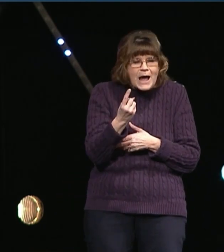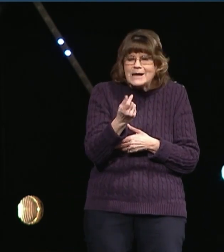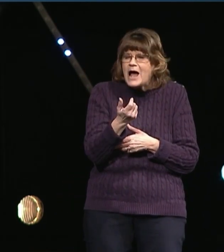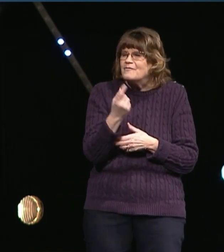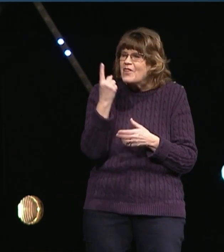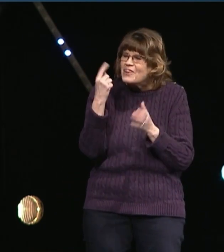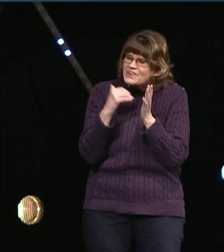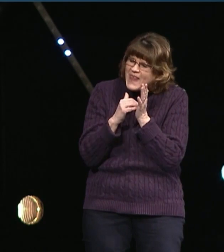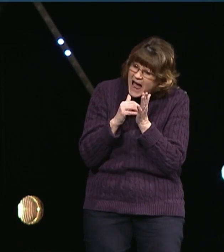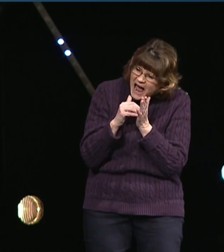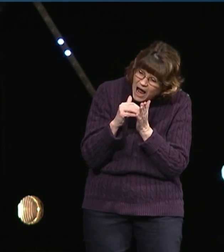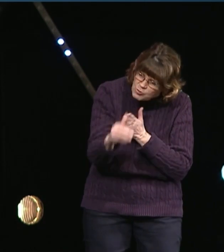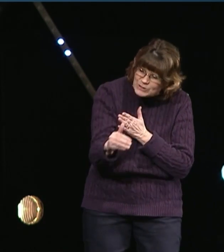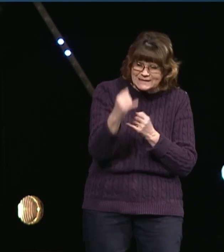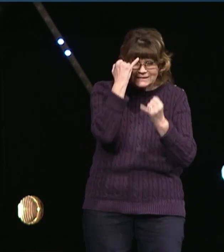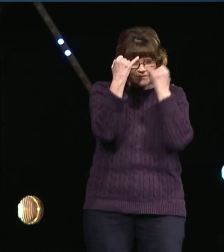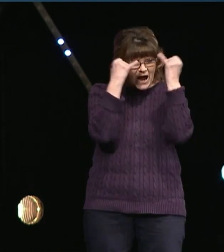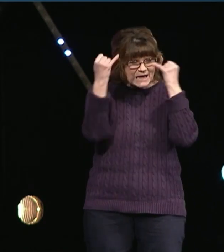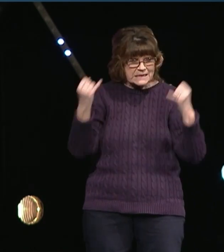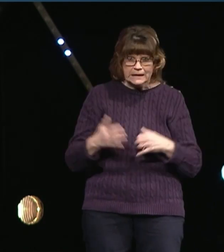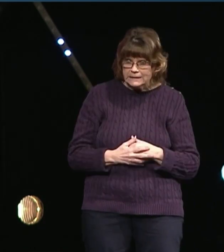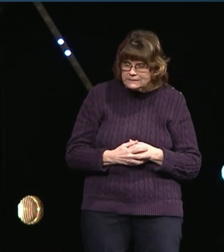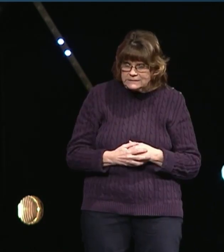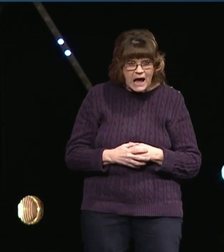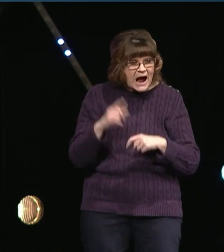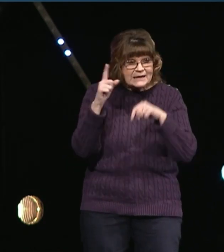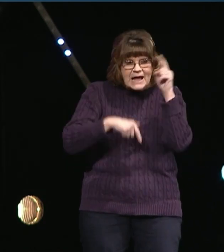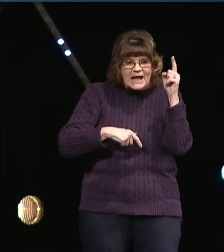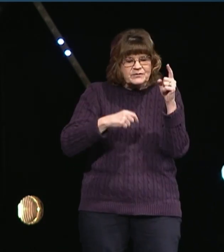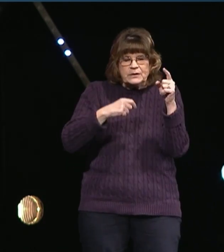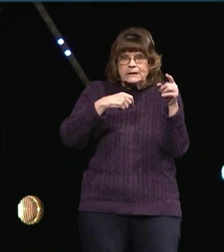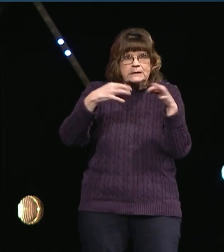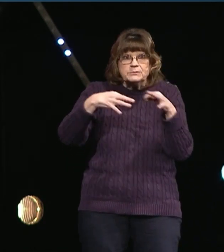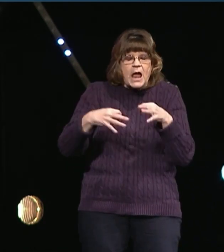countless. I mean, how many of you guys remember the shot puts?